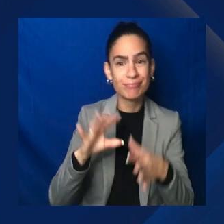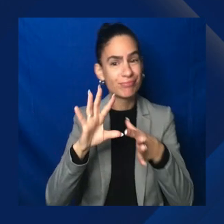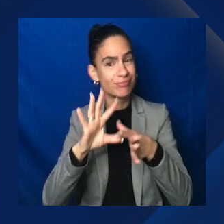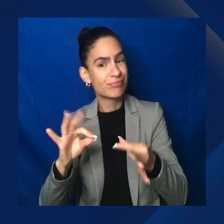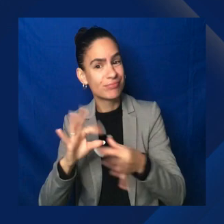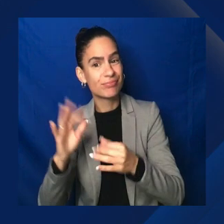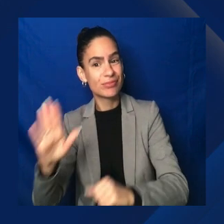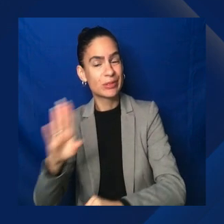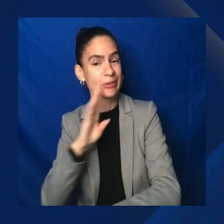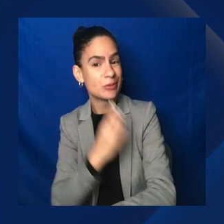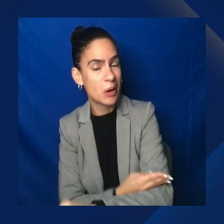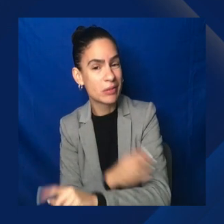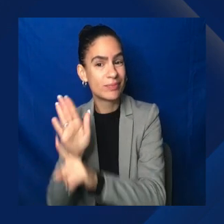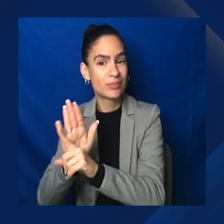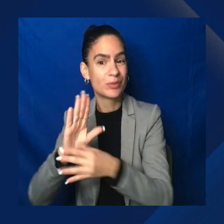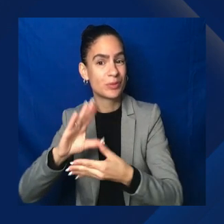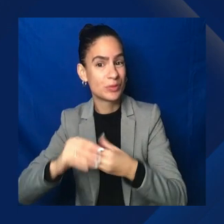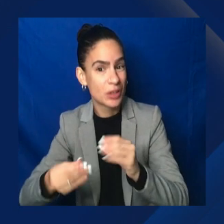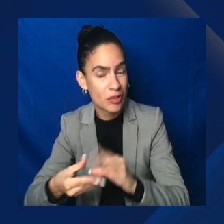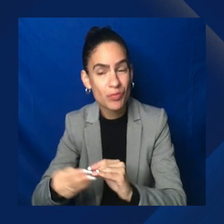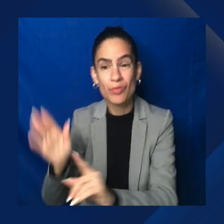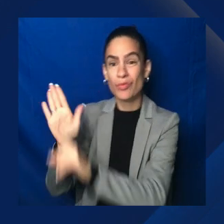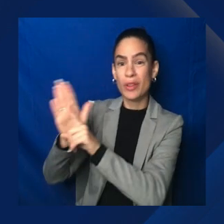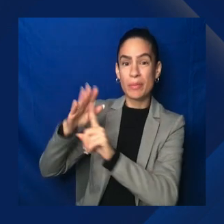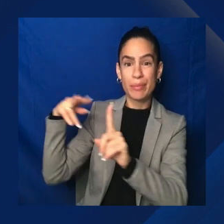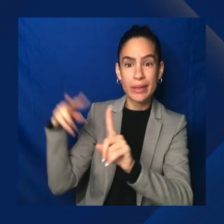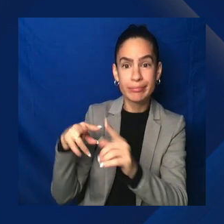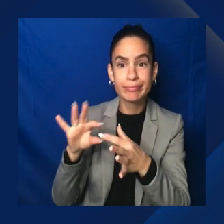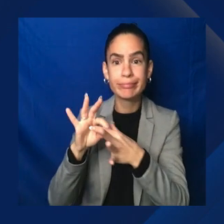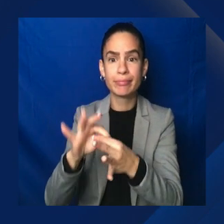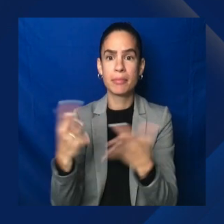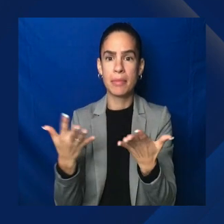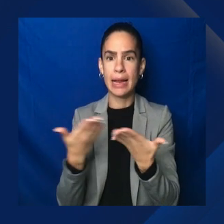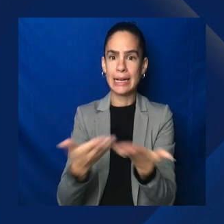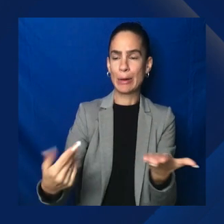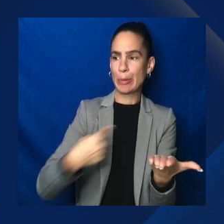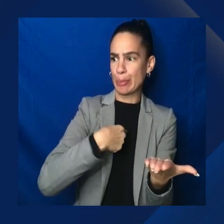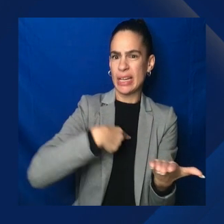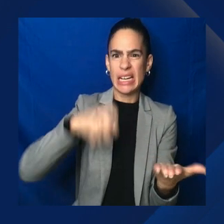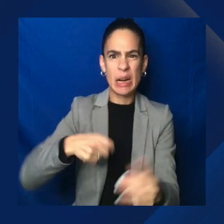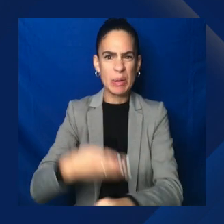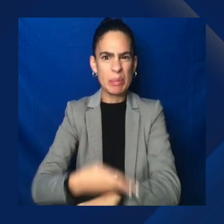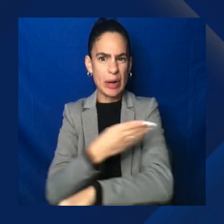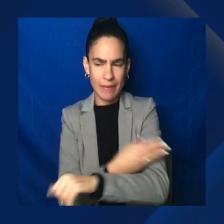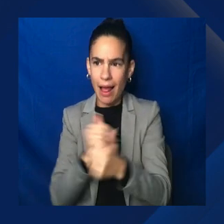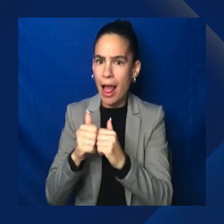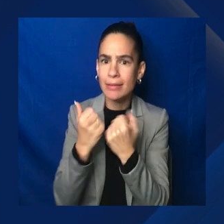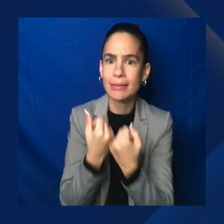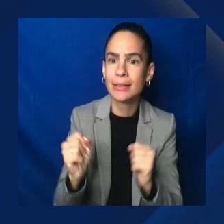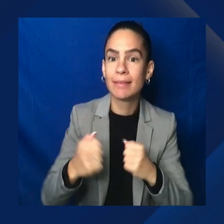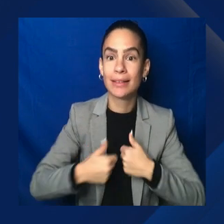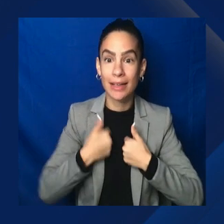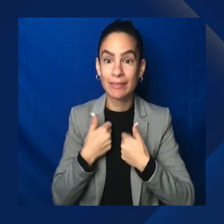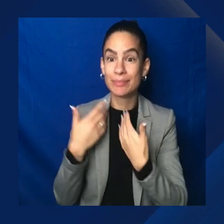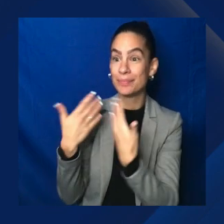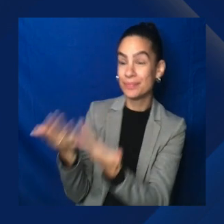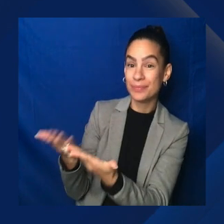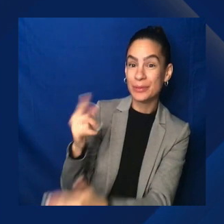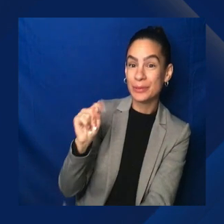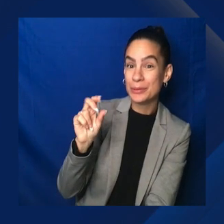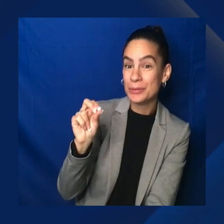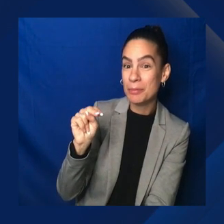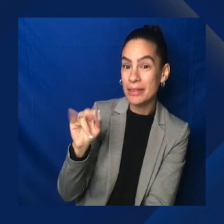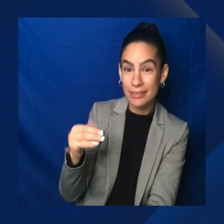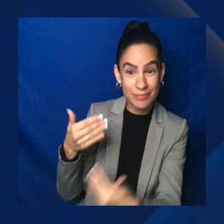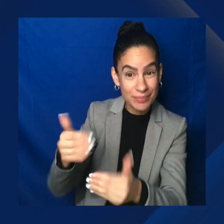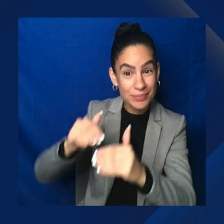on the improvements we still need to save lives. Toni, I'm now going to turn things over to you to introduce yourself and tell us a